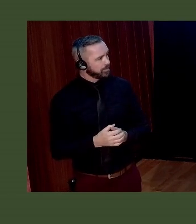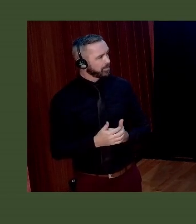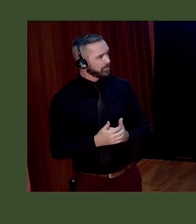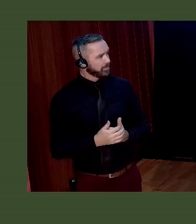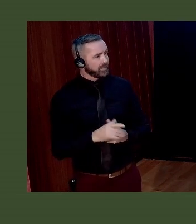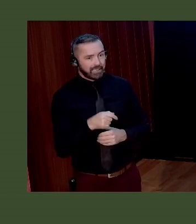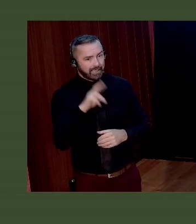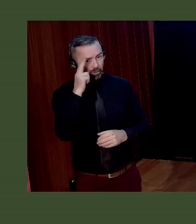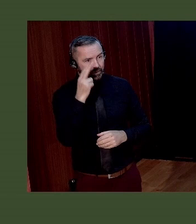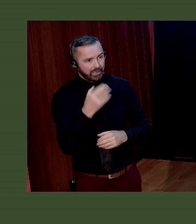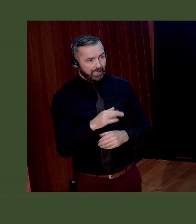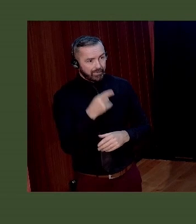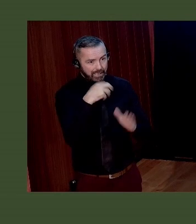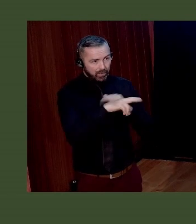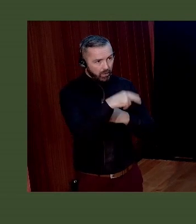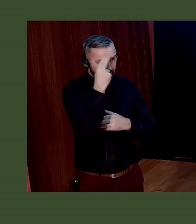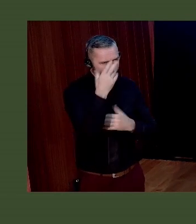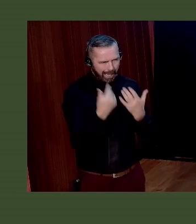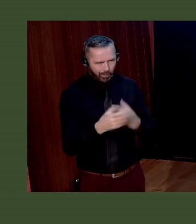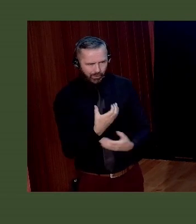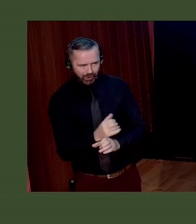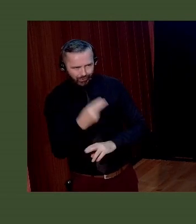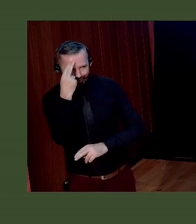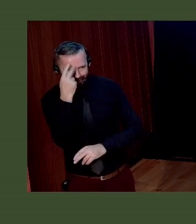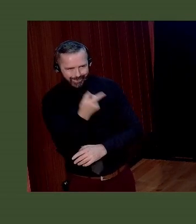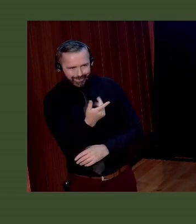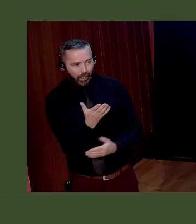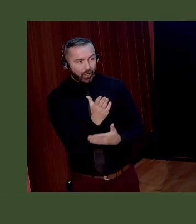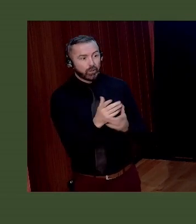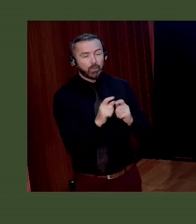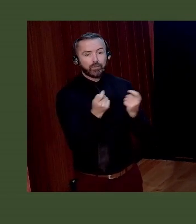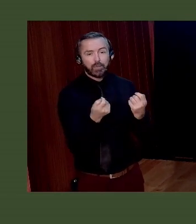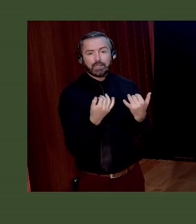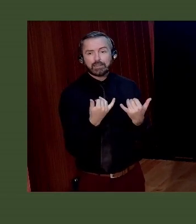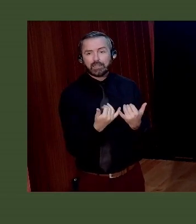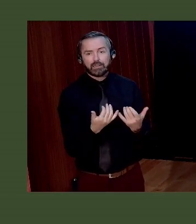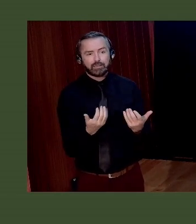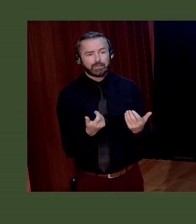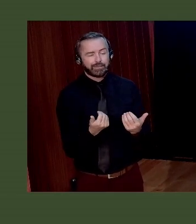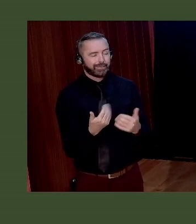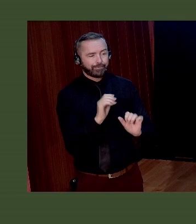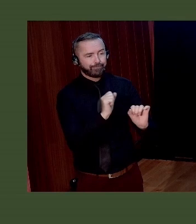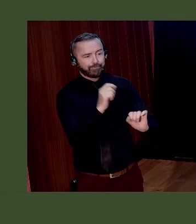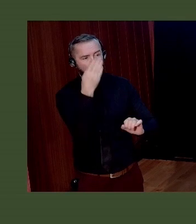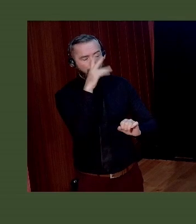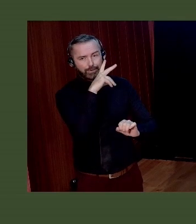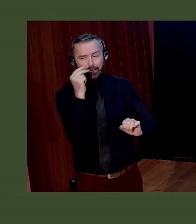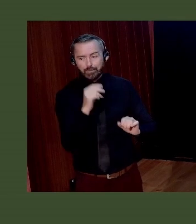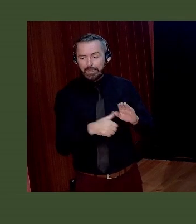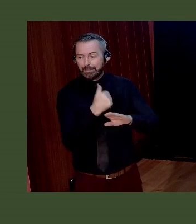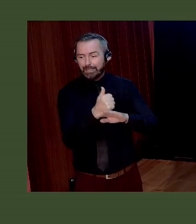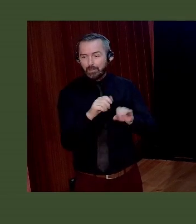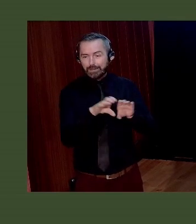Some they didn't understand how would the children understand if they didn't teach. Some of the Irish newspaper magazines, such as Mishnachan and Toltach, started to set up a separate